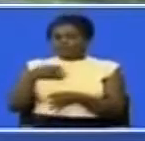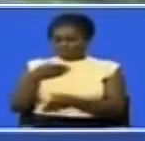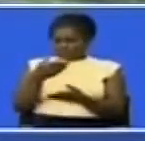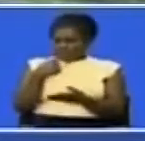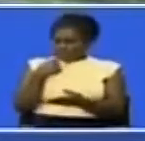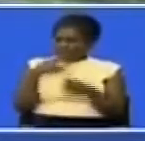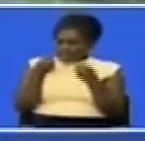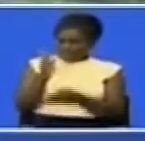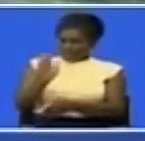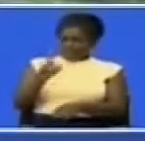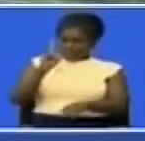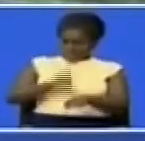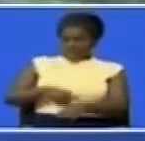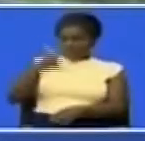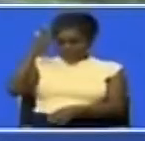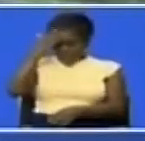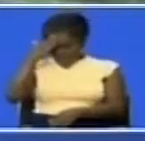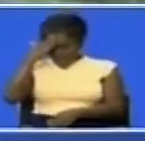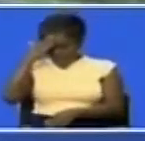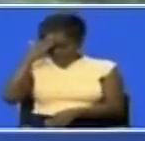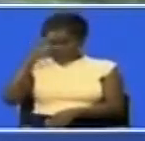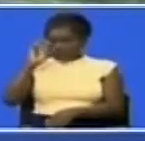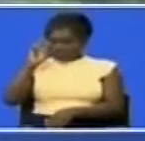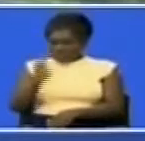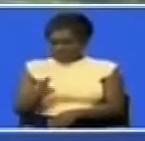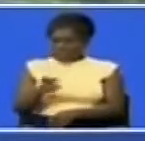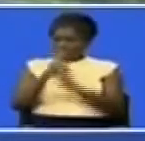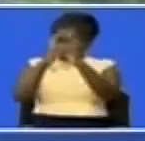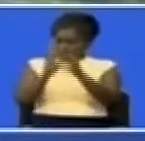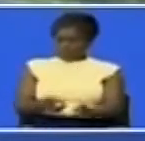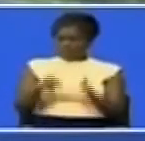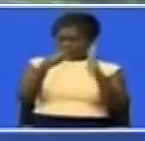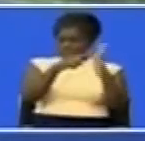appropriate time once we have identified and seen the items that are alleged in that.